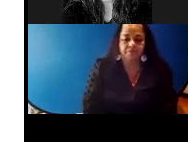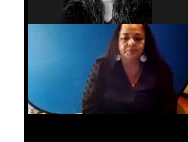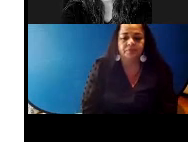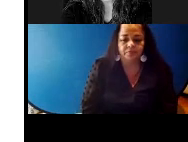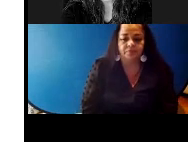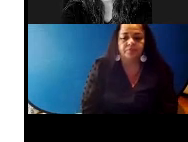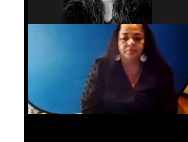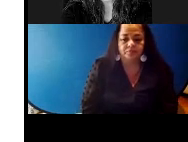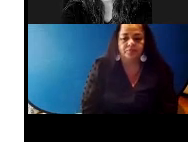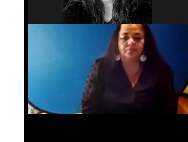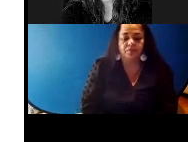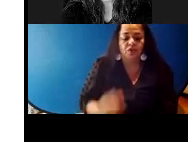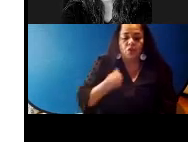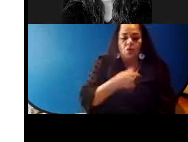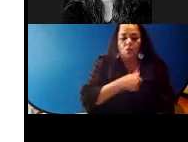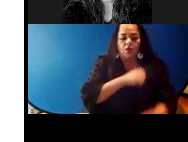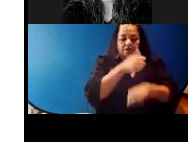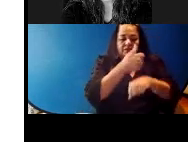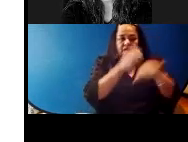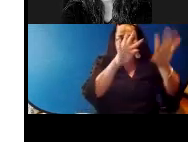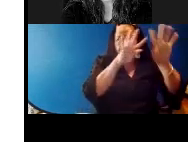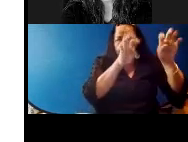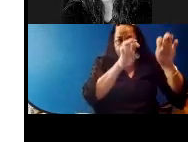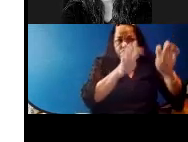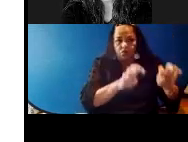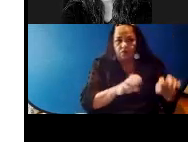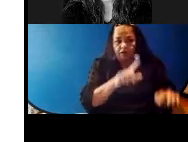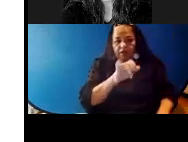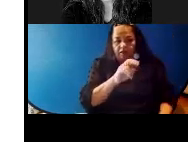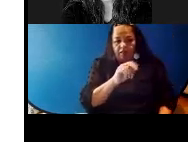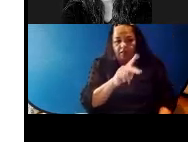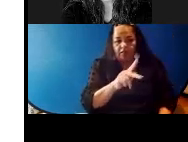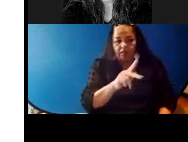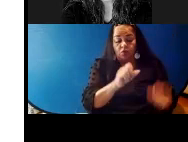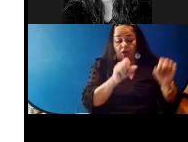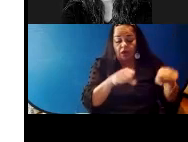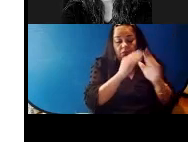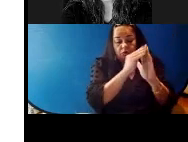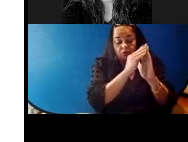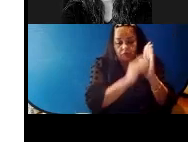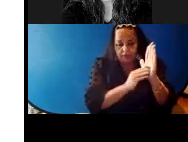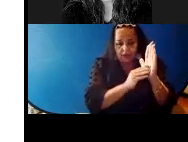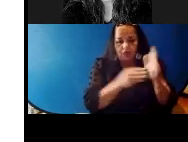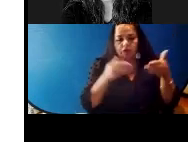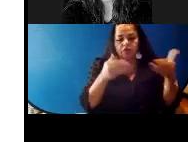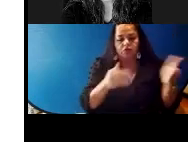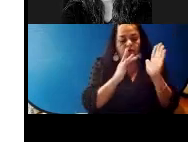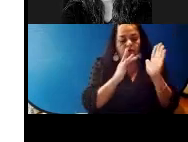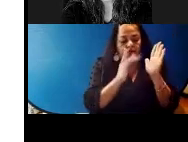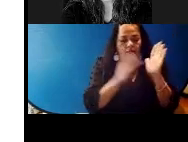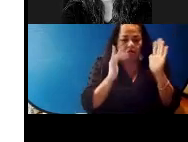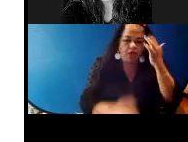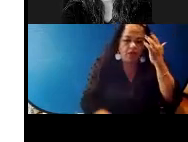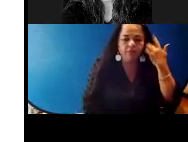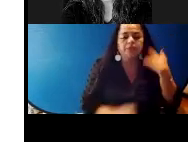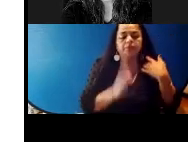So we just put a survey link in the chat. If you're able to fill it out right now, please go ahead and click on that.